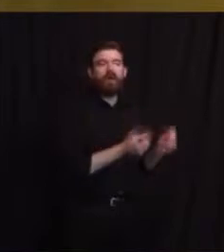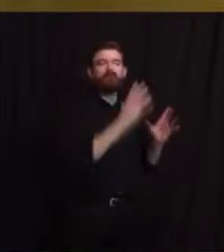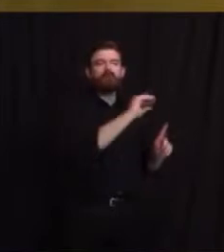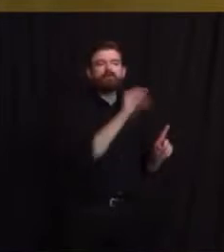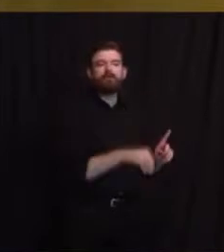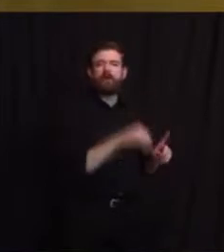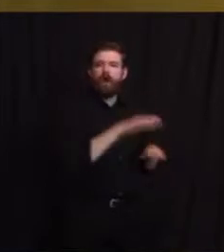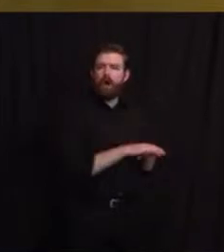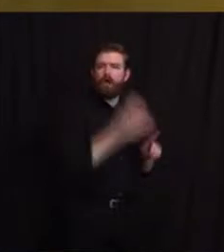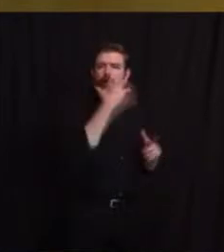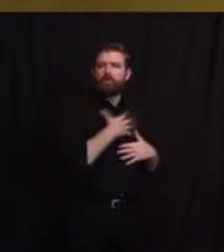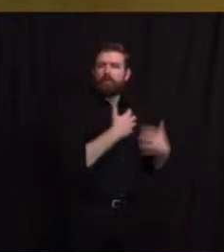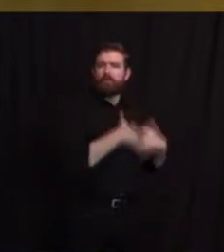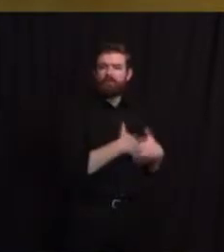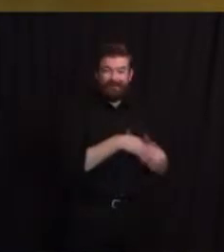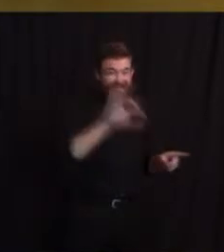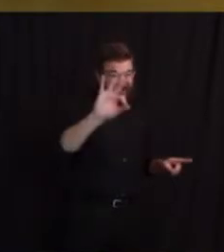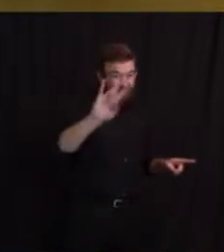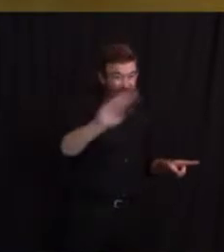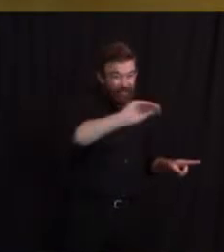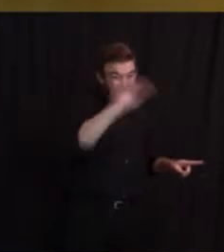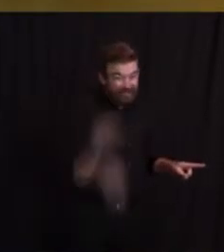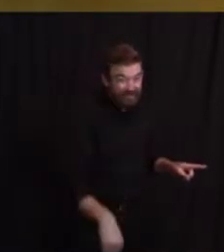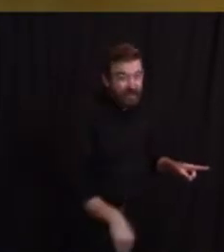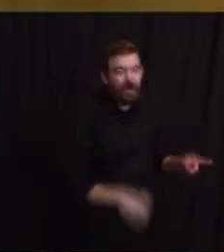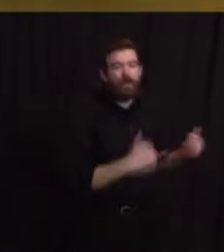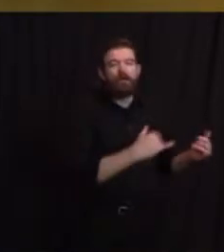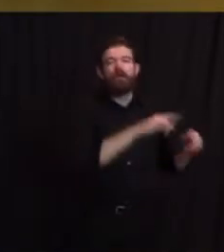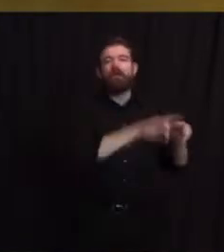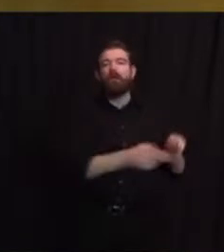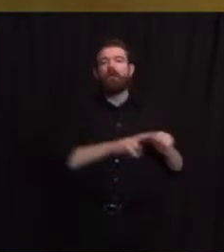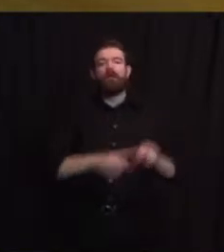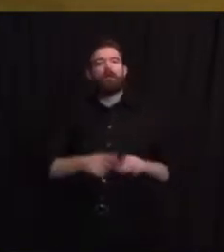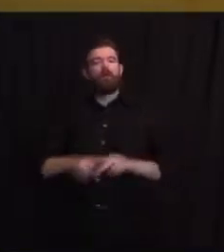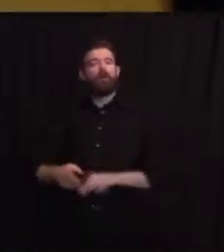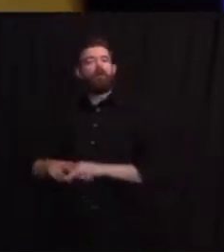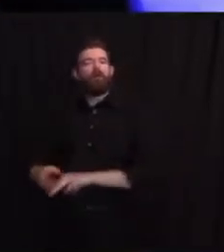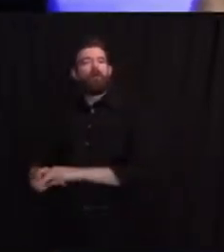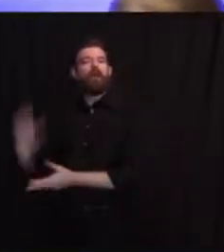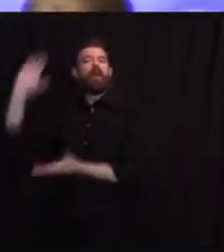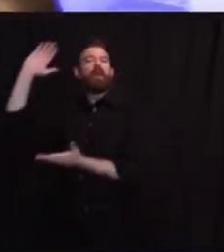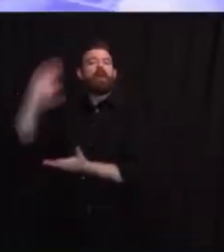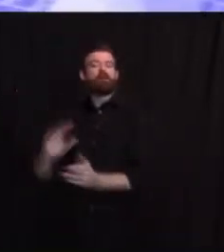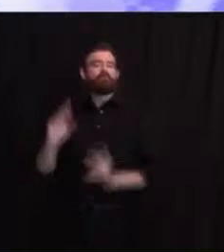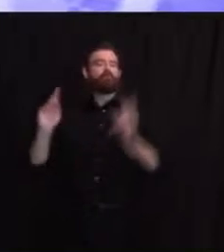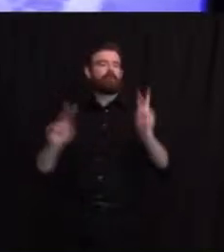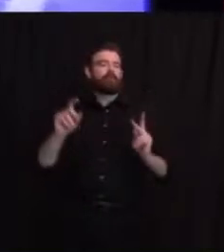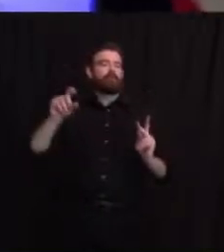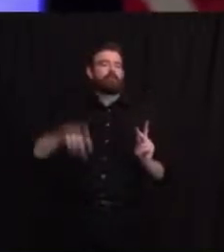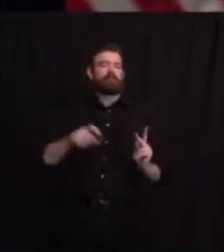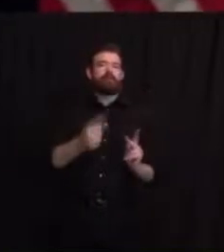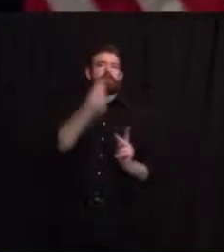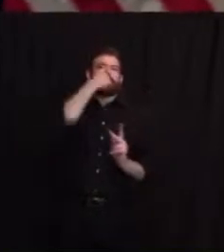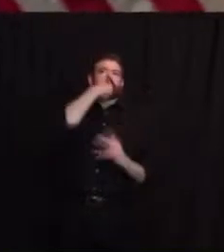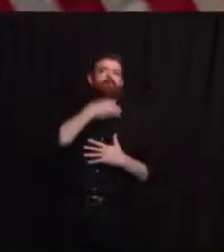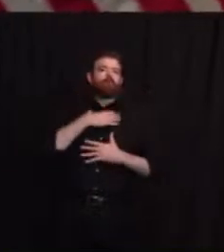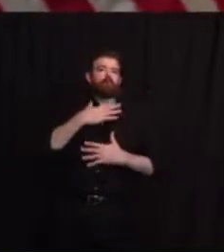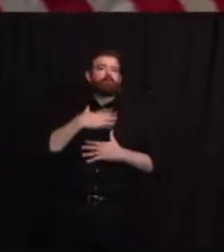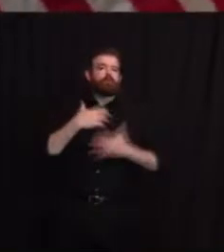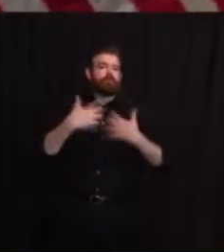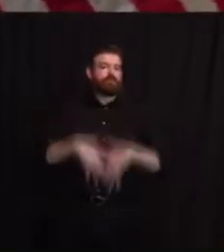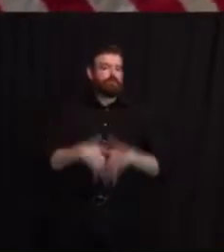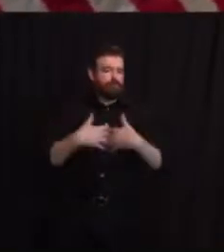strongly to the underlying conditions of the person on the ventilator. And I think your other question was, do we have a sense of where new cases are coming from,